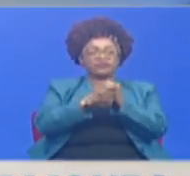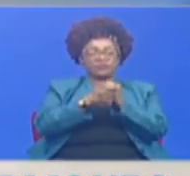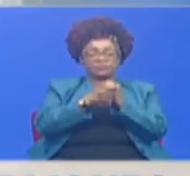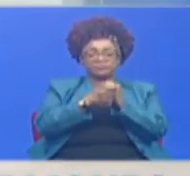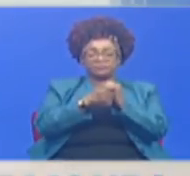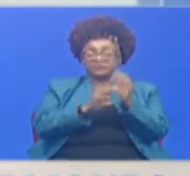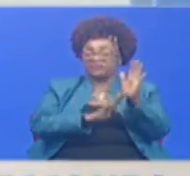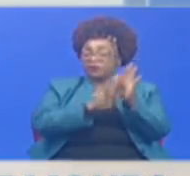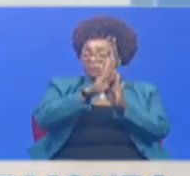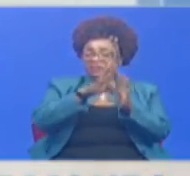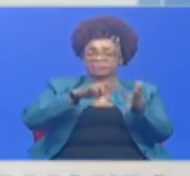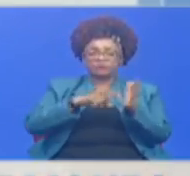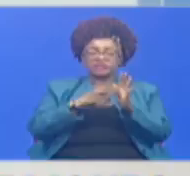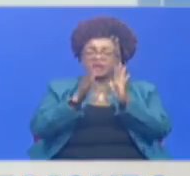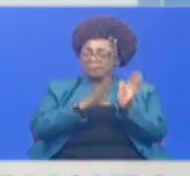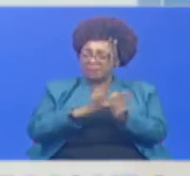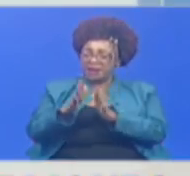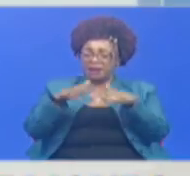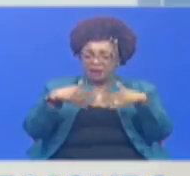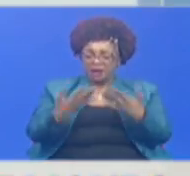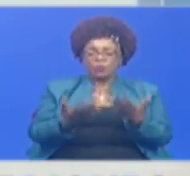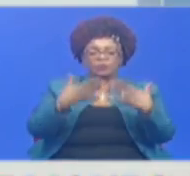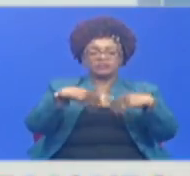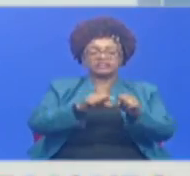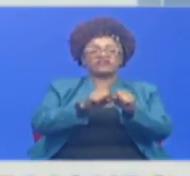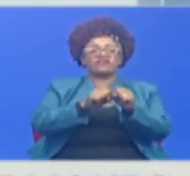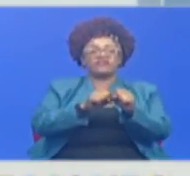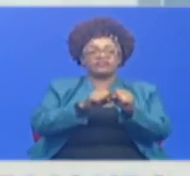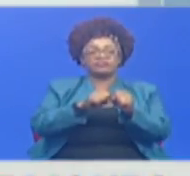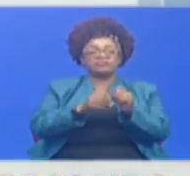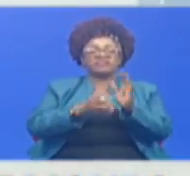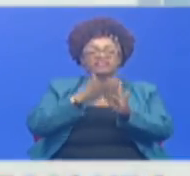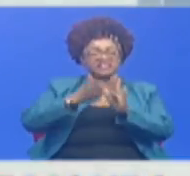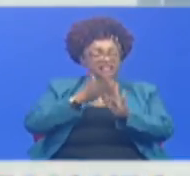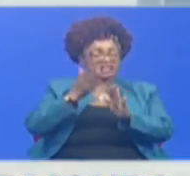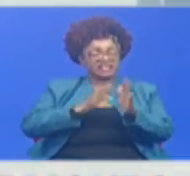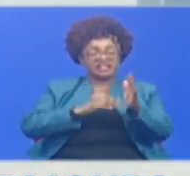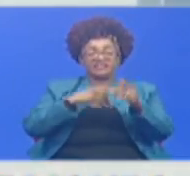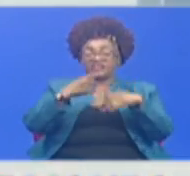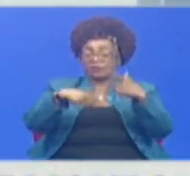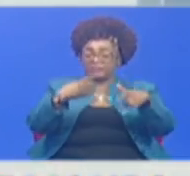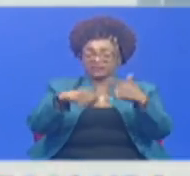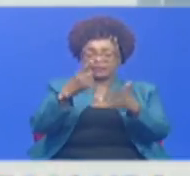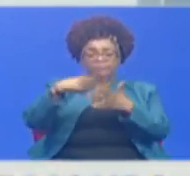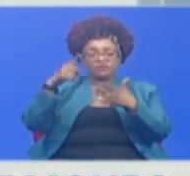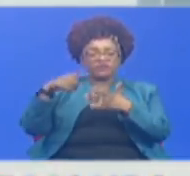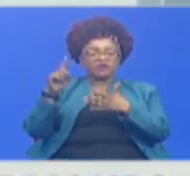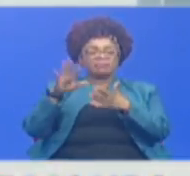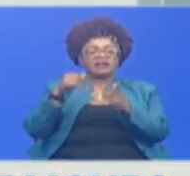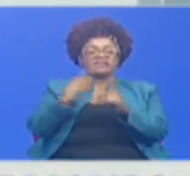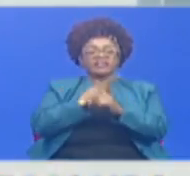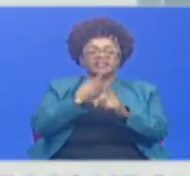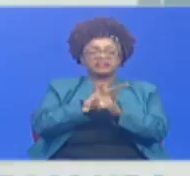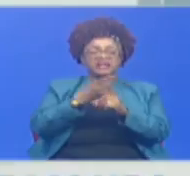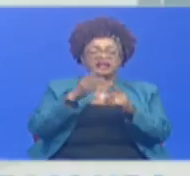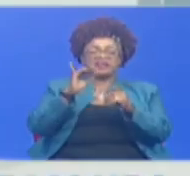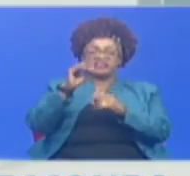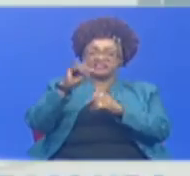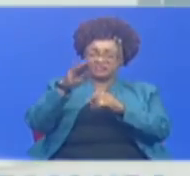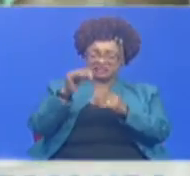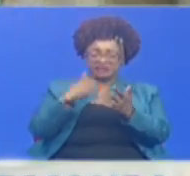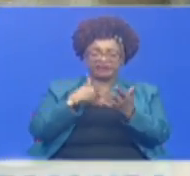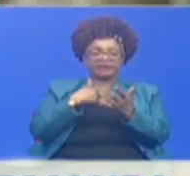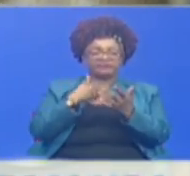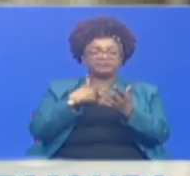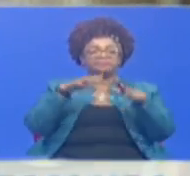projects and plan how they will take off, fast-track development approvals by various investors, and recover grabbed county